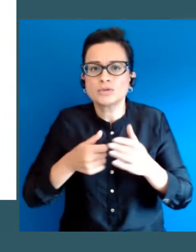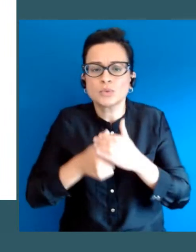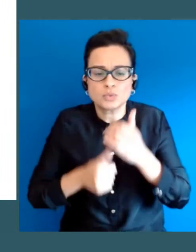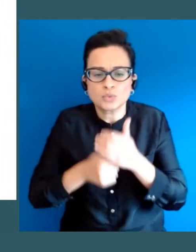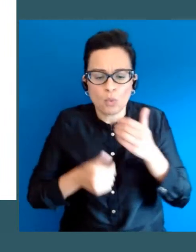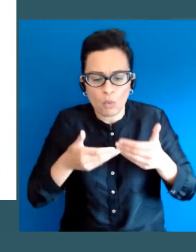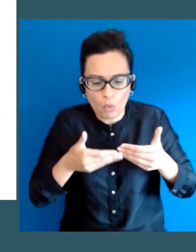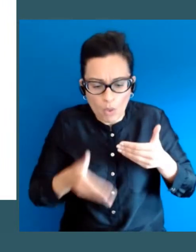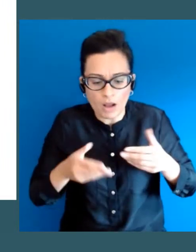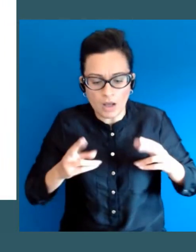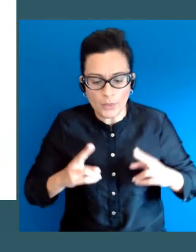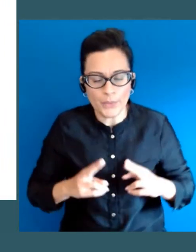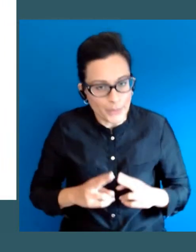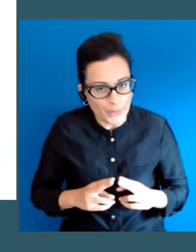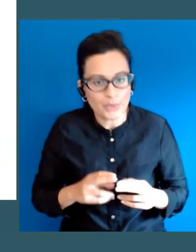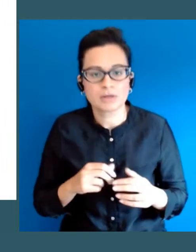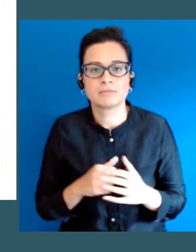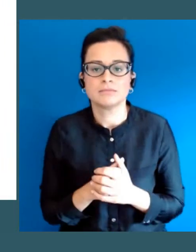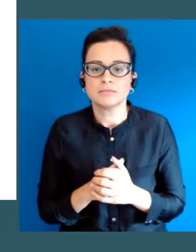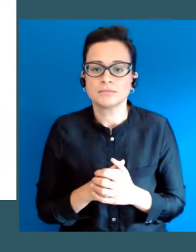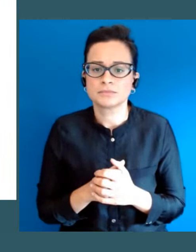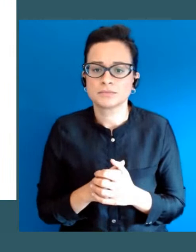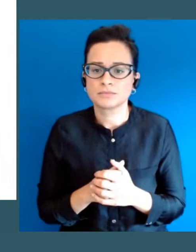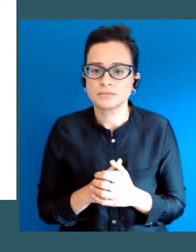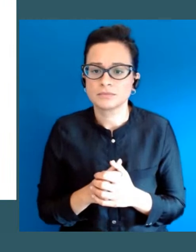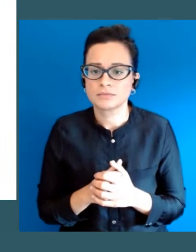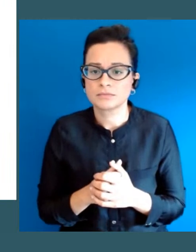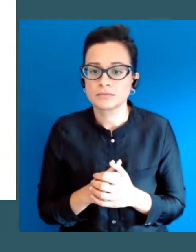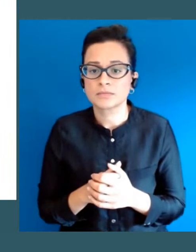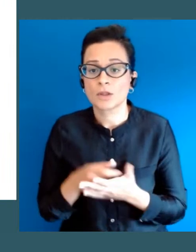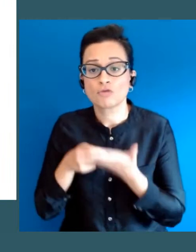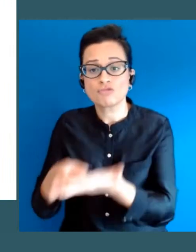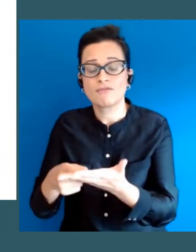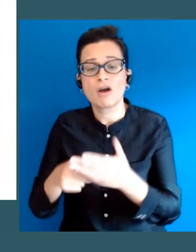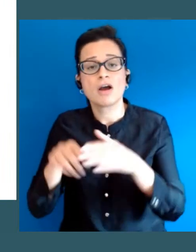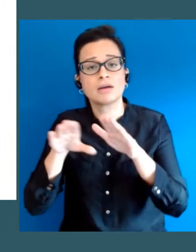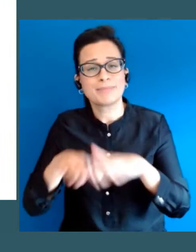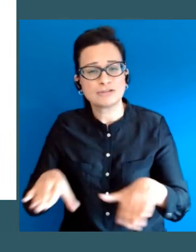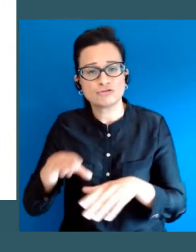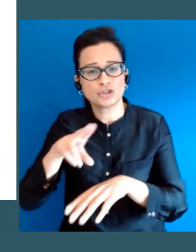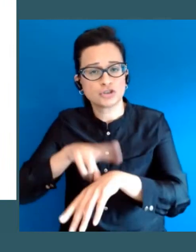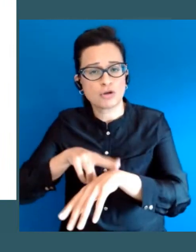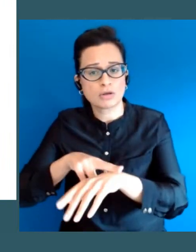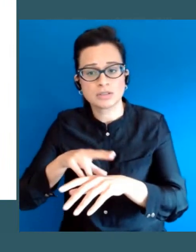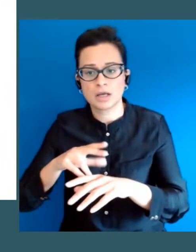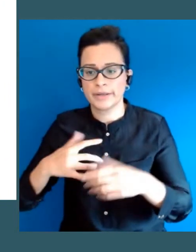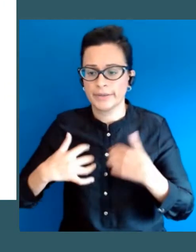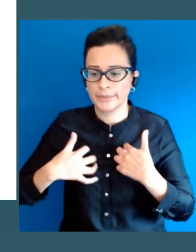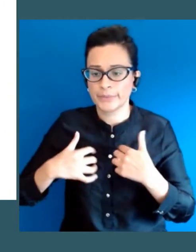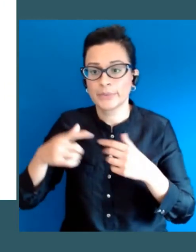reduce. So requested an onward referral to a paediatrician with interest in allergy.